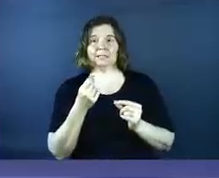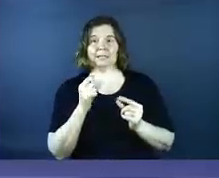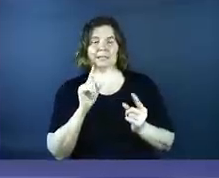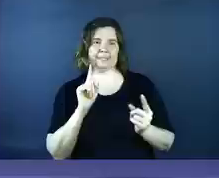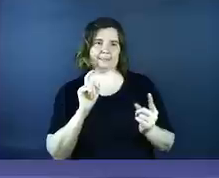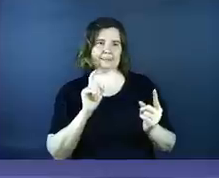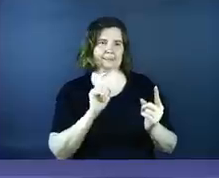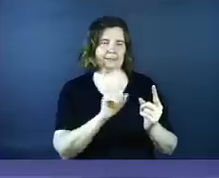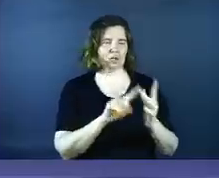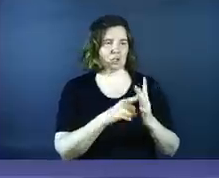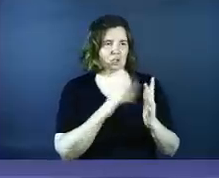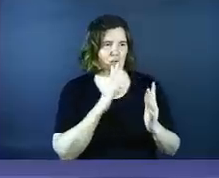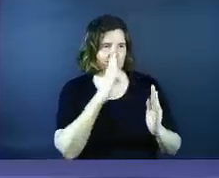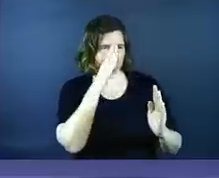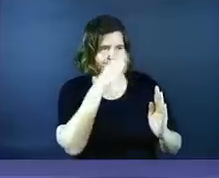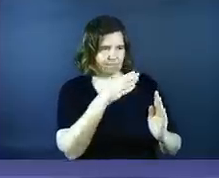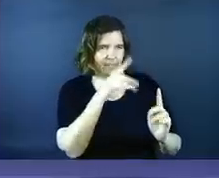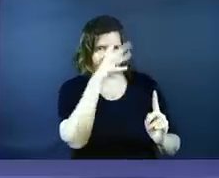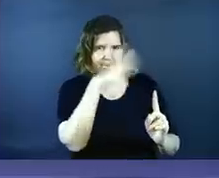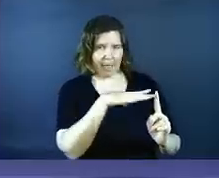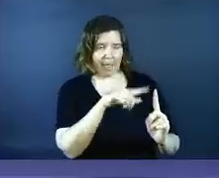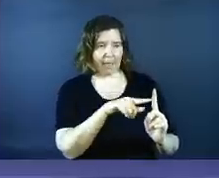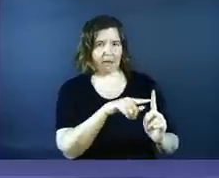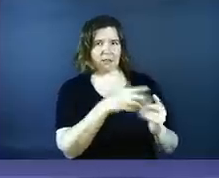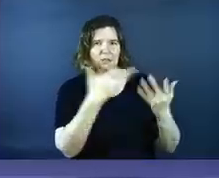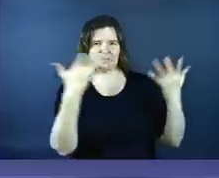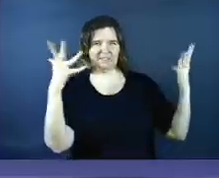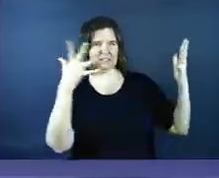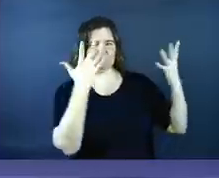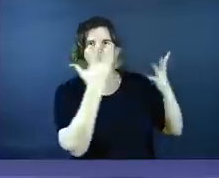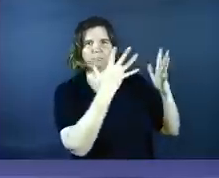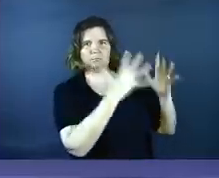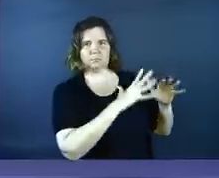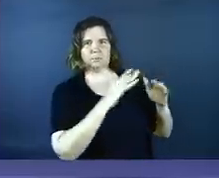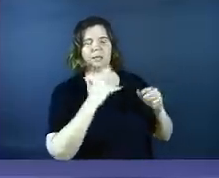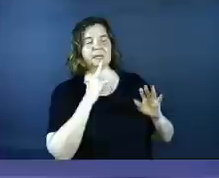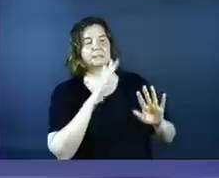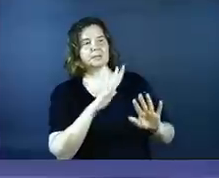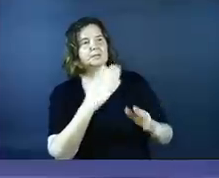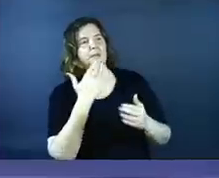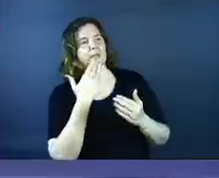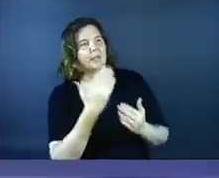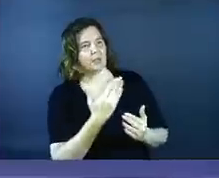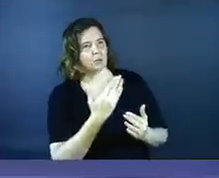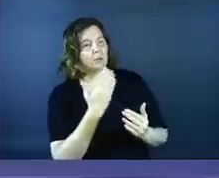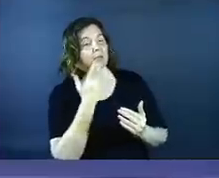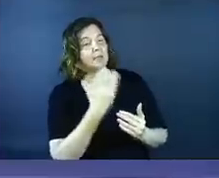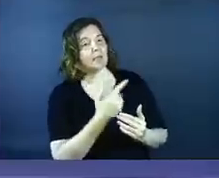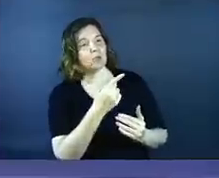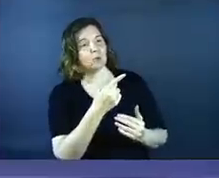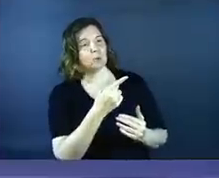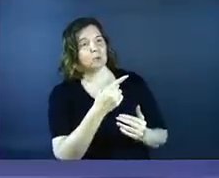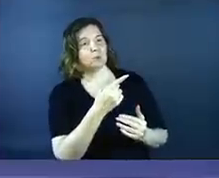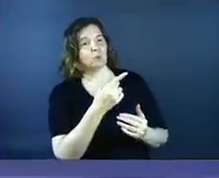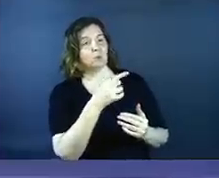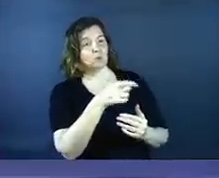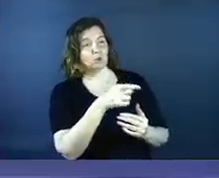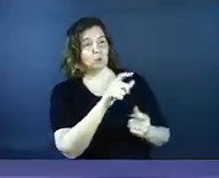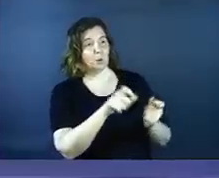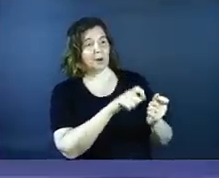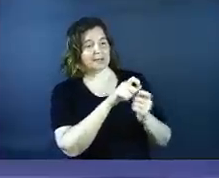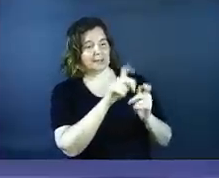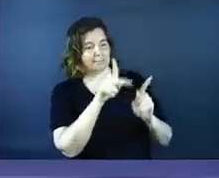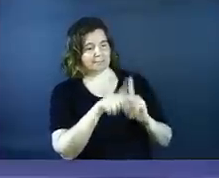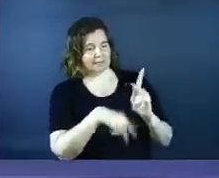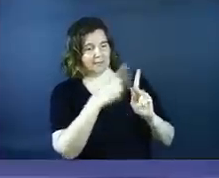in and starts talking to the young man again in order to break the applause down. And he says, thank you. He says, thank you to the man. And he says, you're exactly